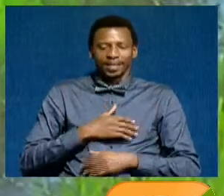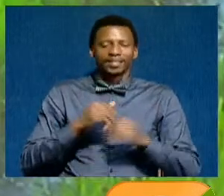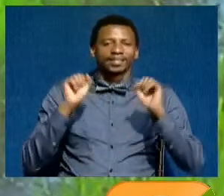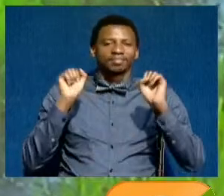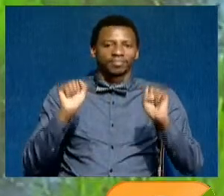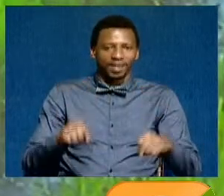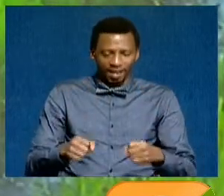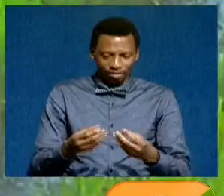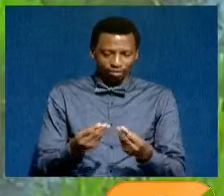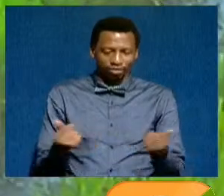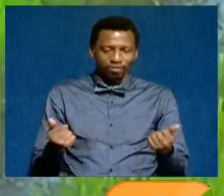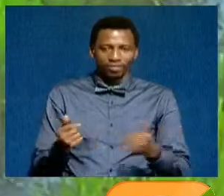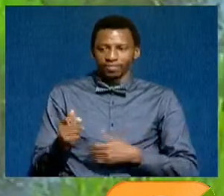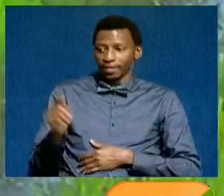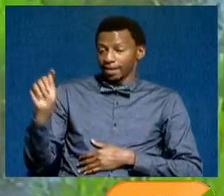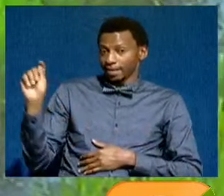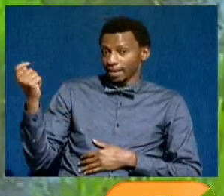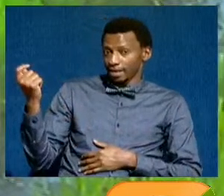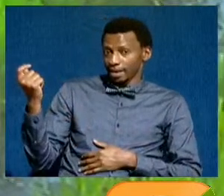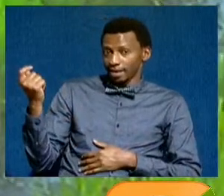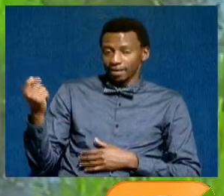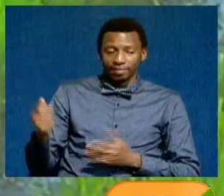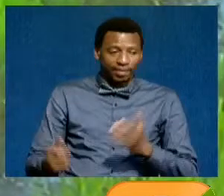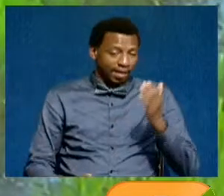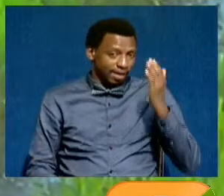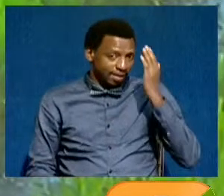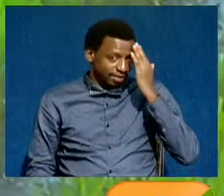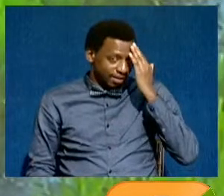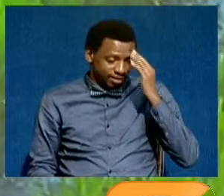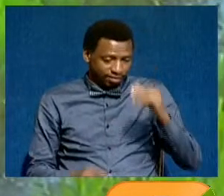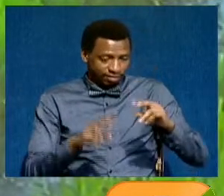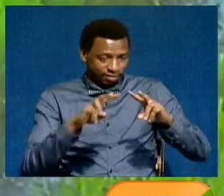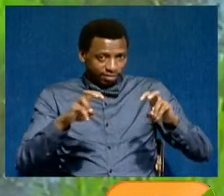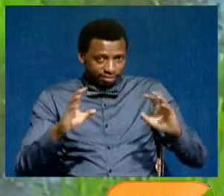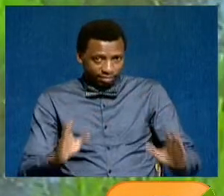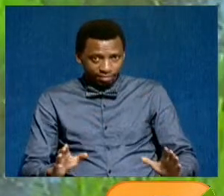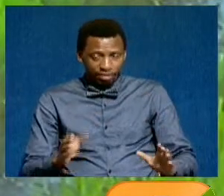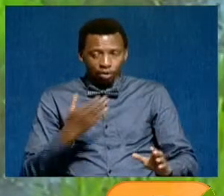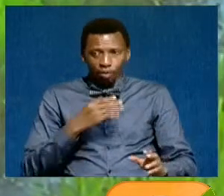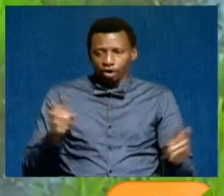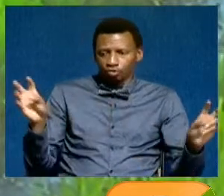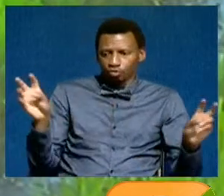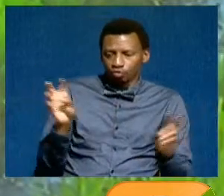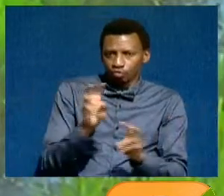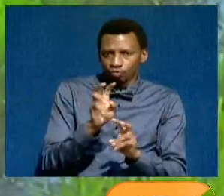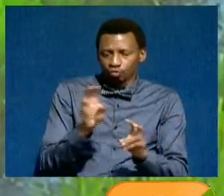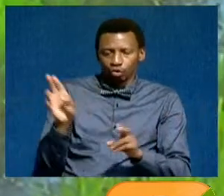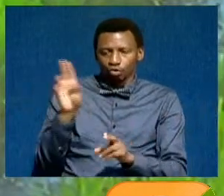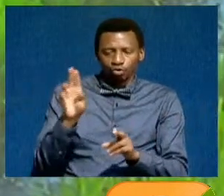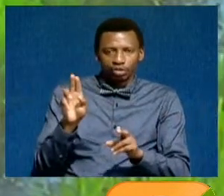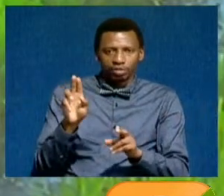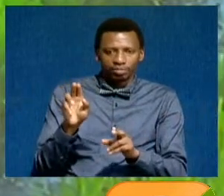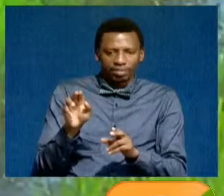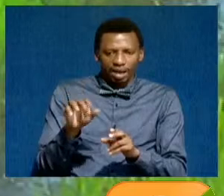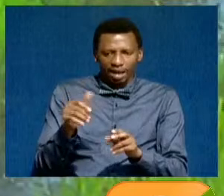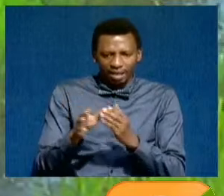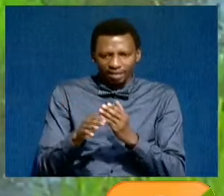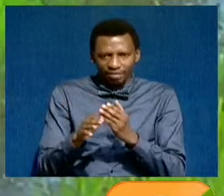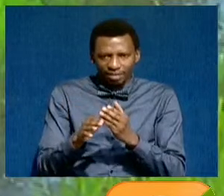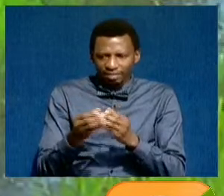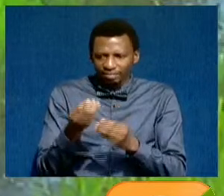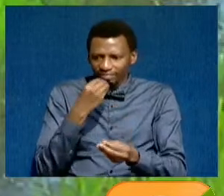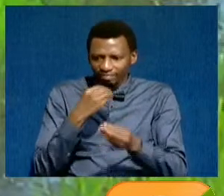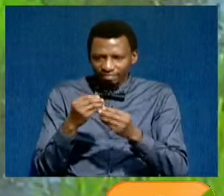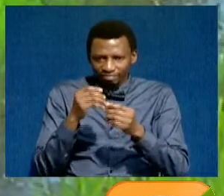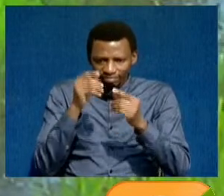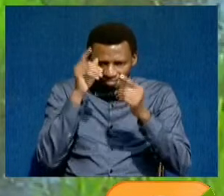Israeli researchers are piloting the use of monosex prawns that feed on the snails, promising a double